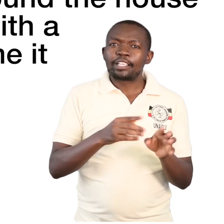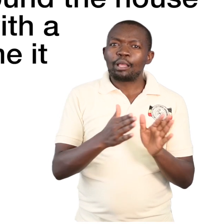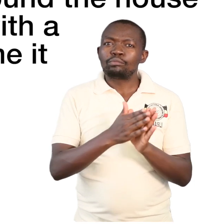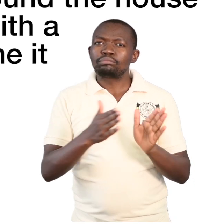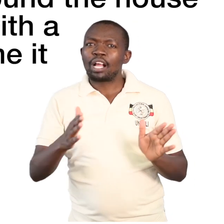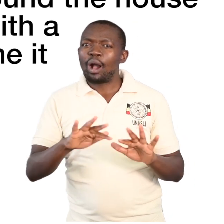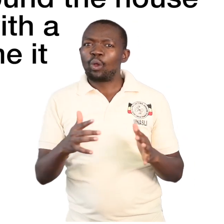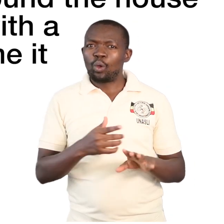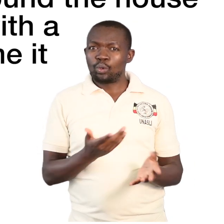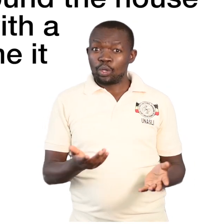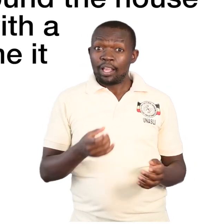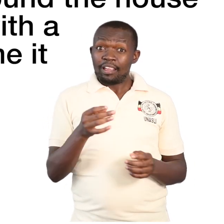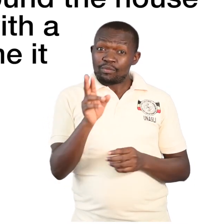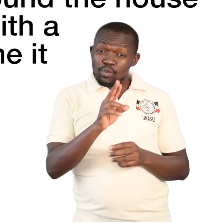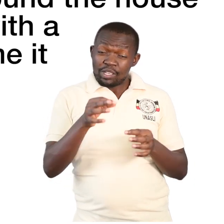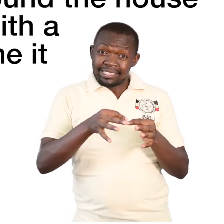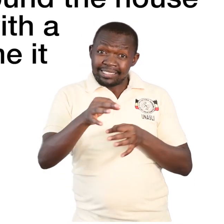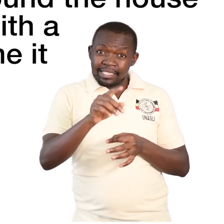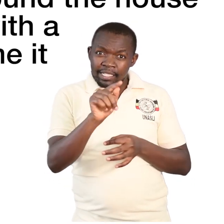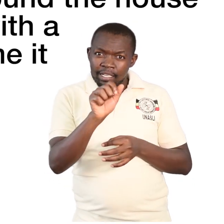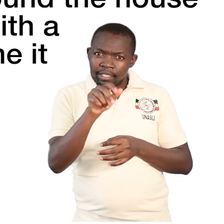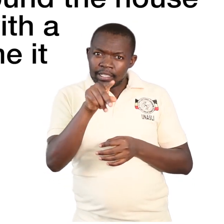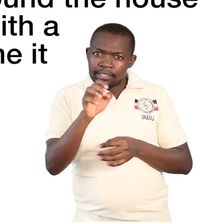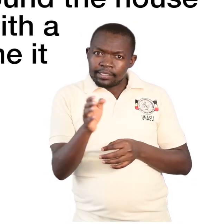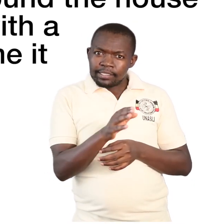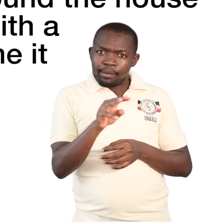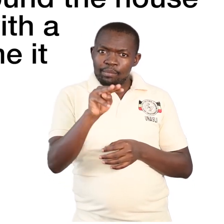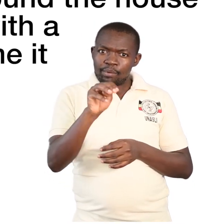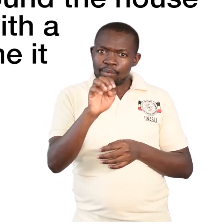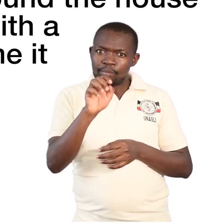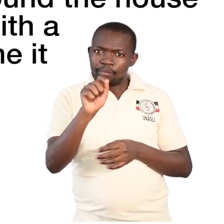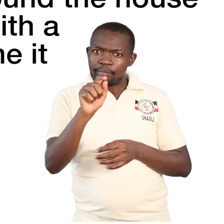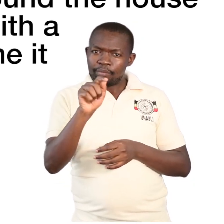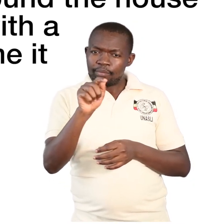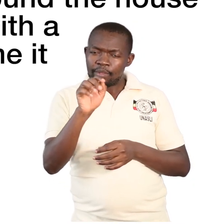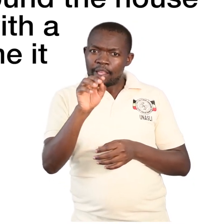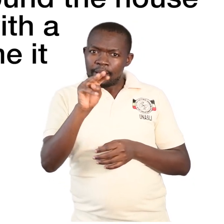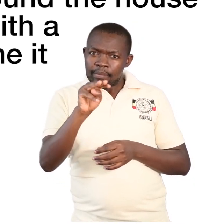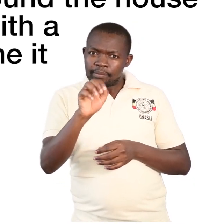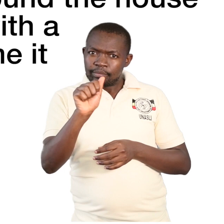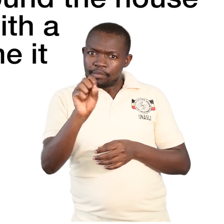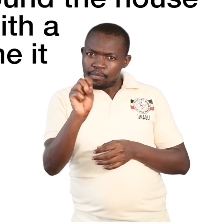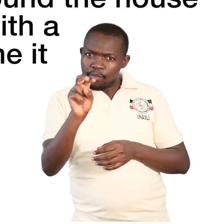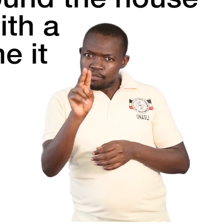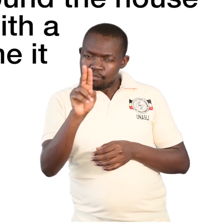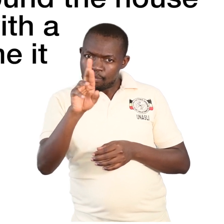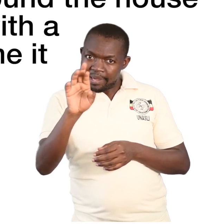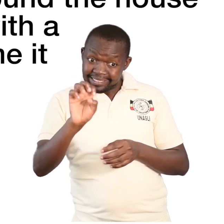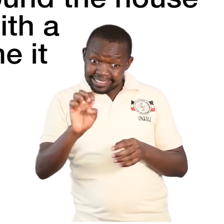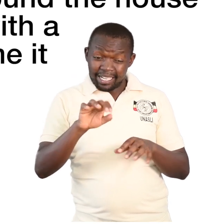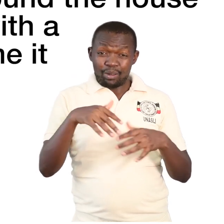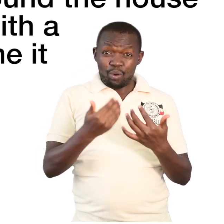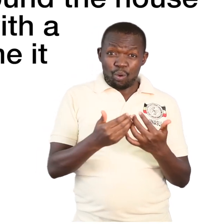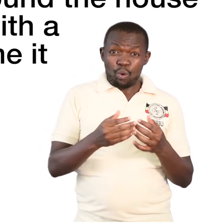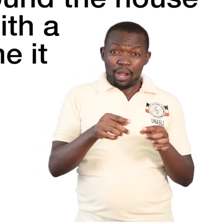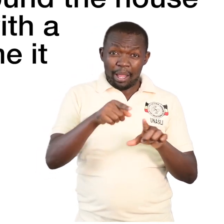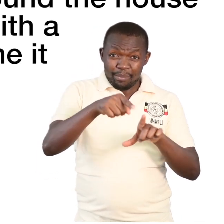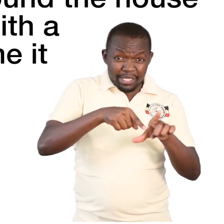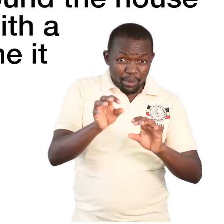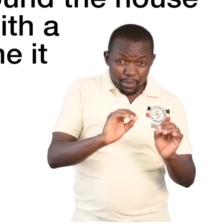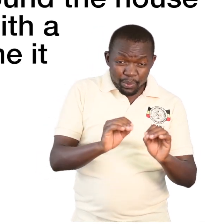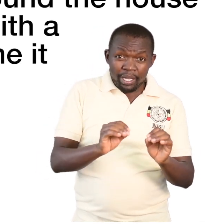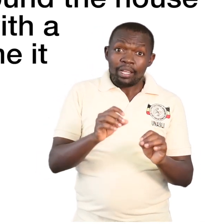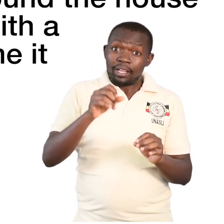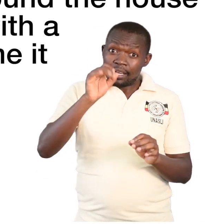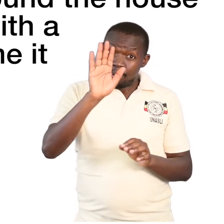If you're not using a tape measure or a meter rule and it is your parent or guardian who is moving around the house using paces,